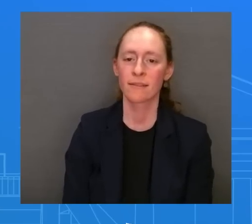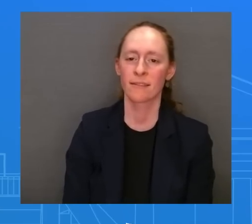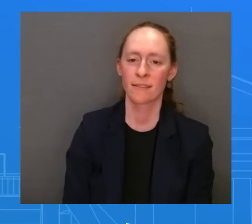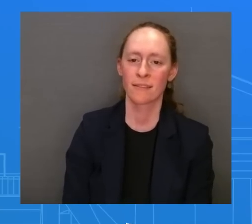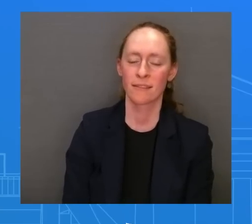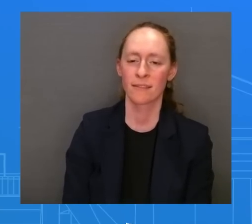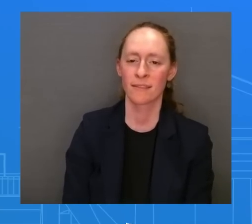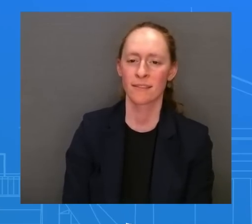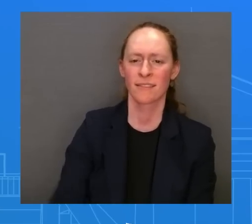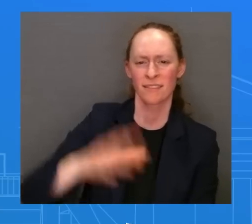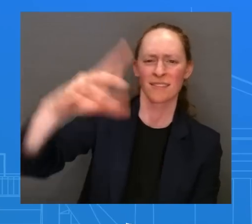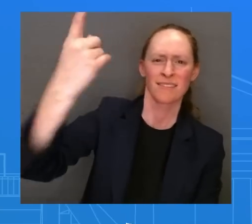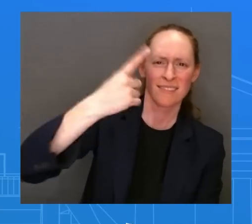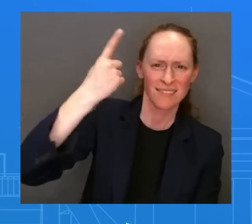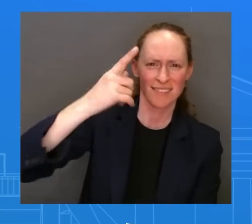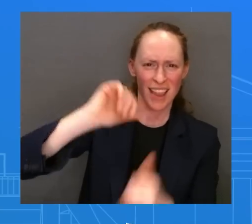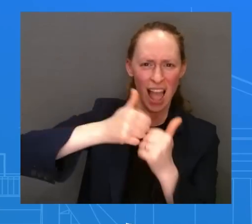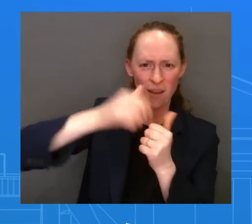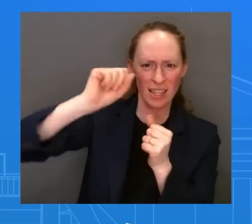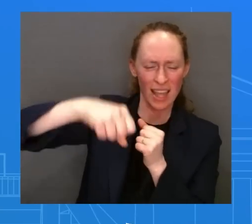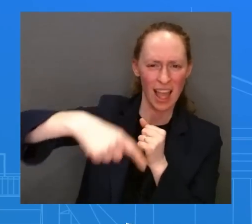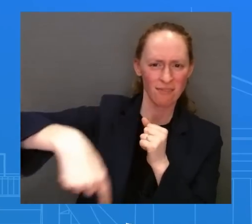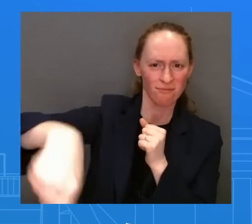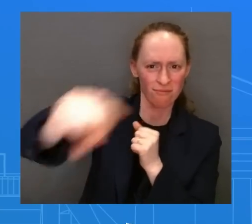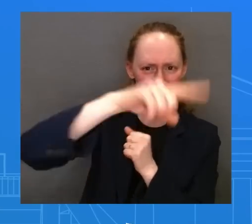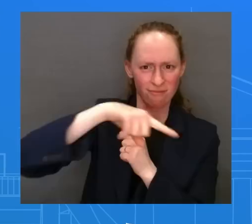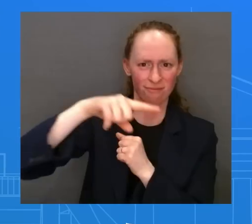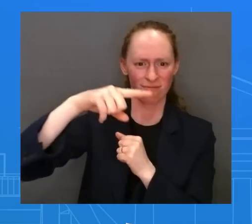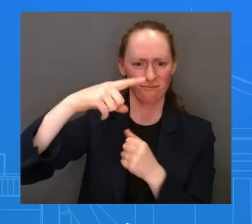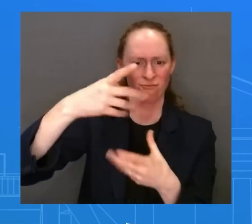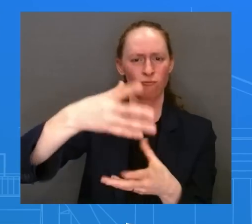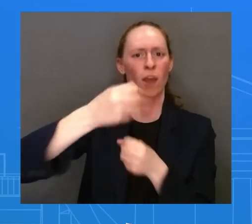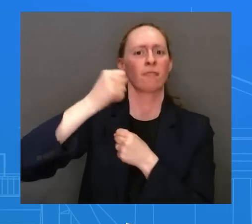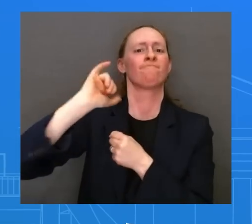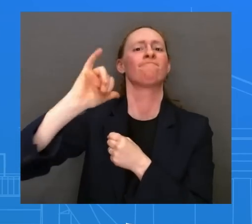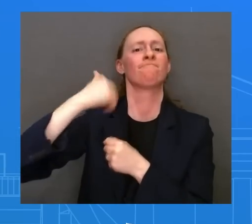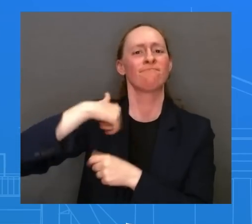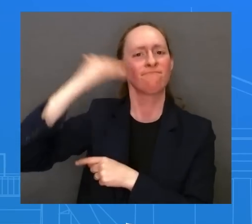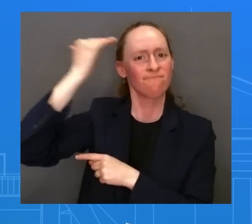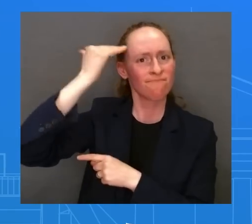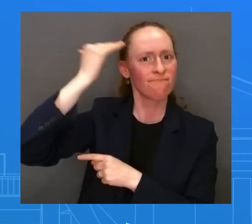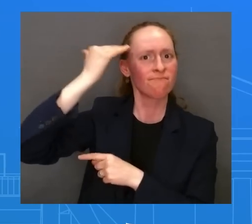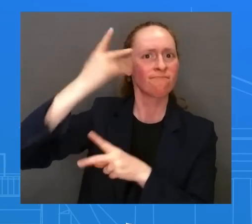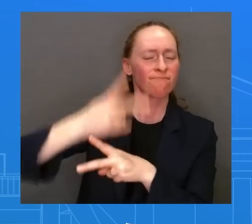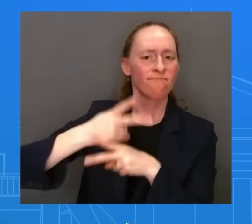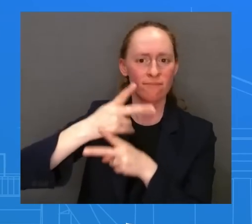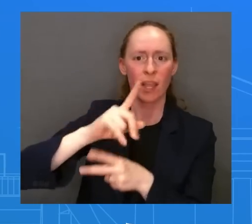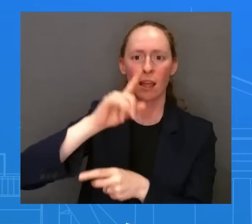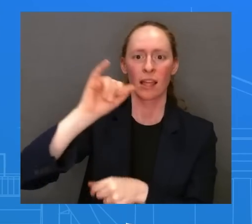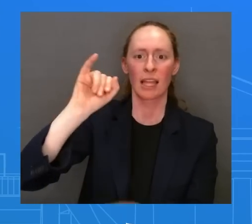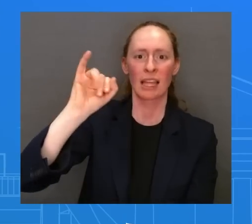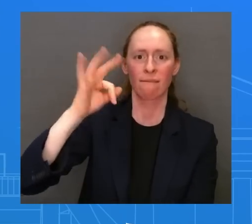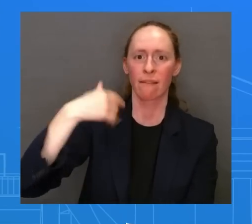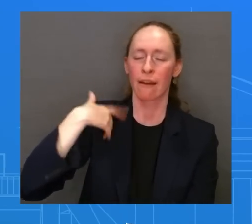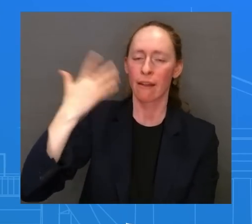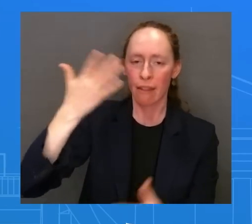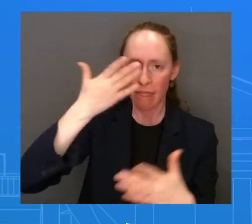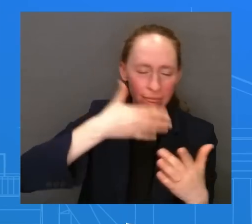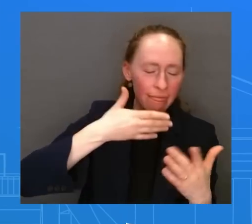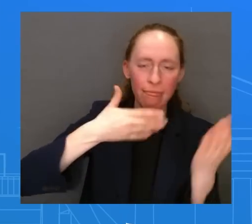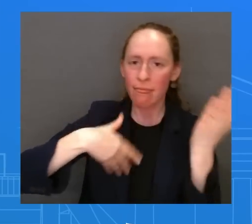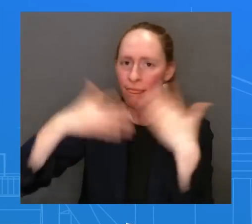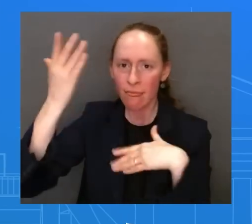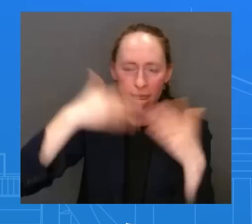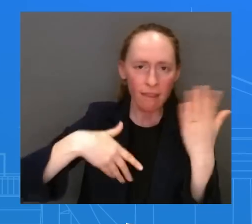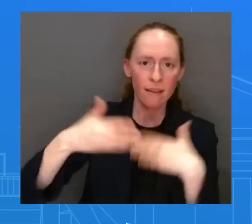mistakes and see the administration acknowledging them being public with them and how they're going to address them I think that's what I'm doing today